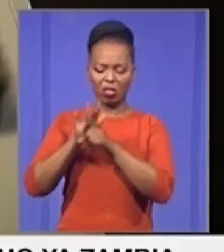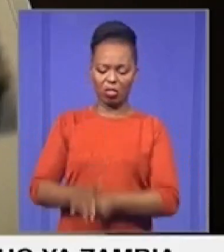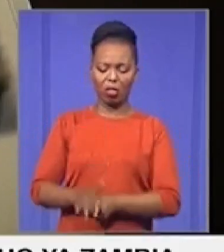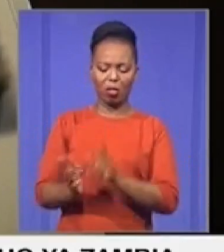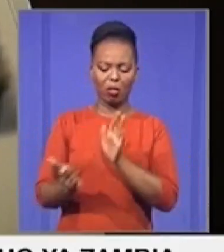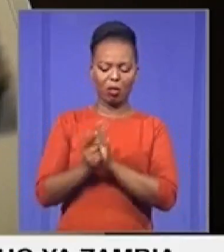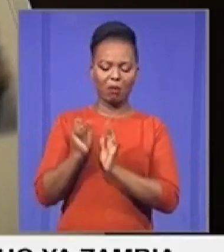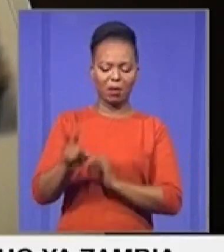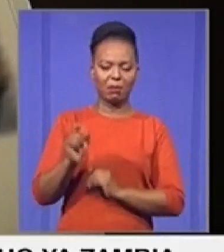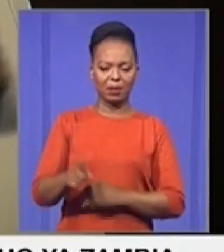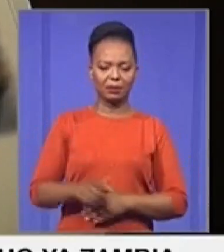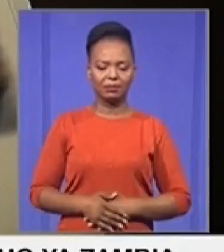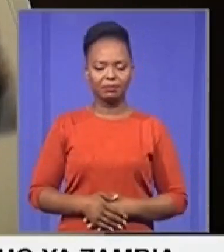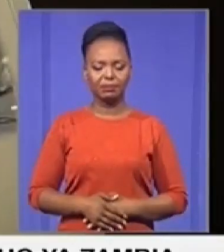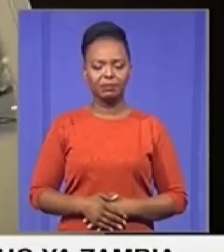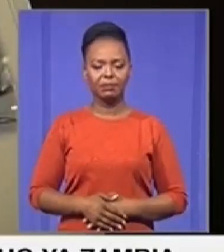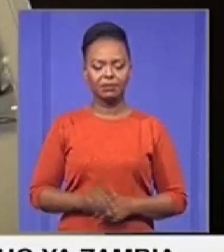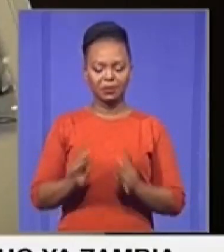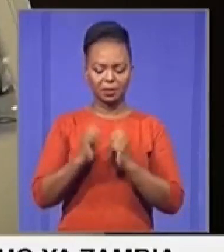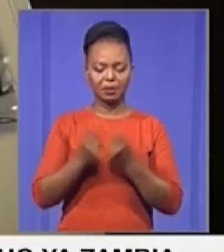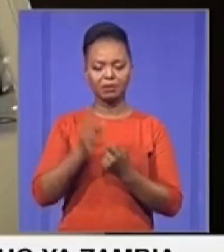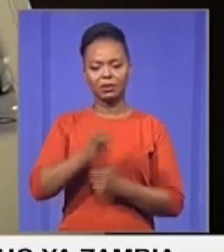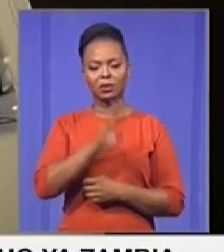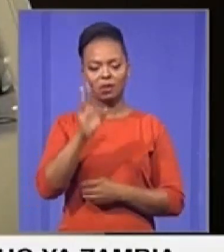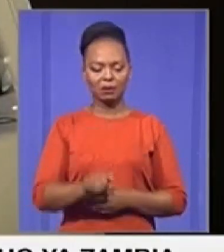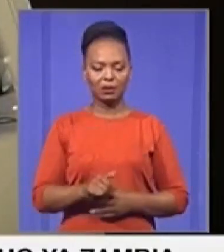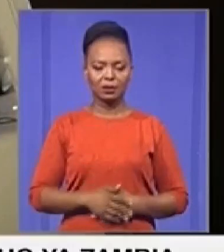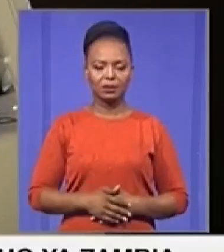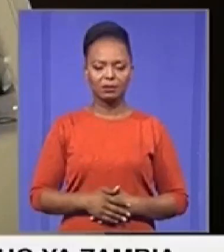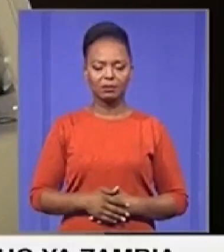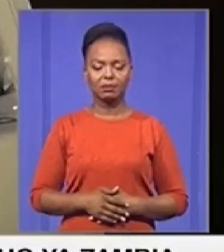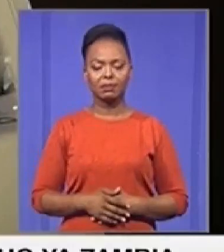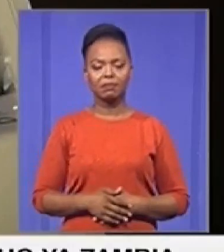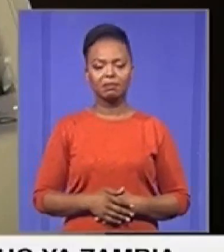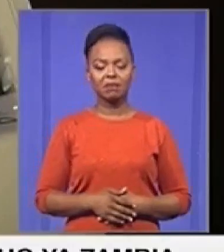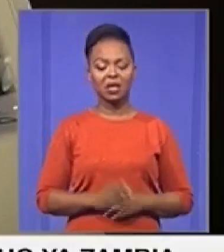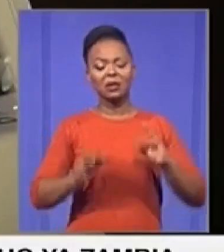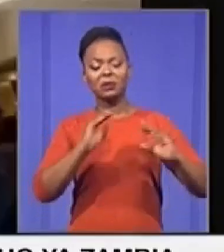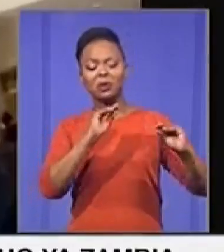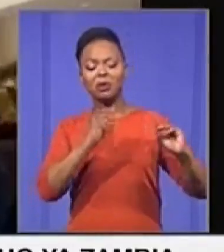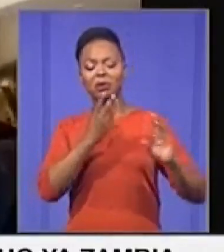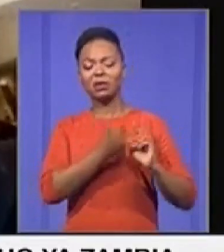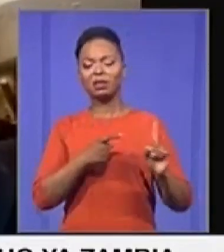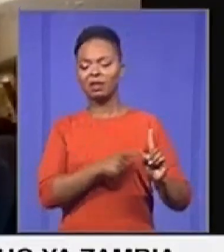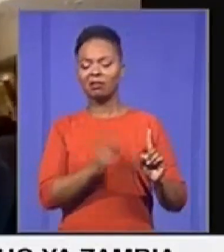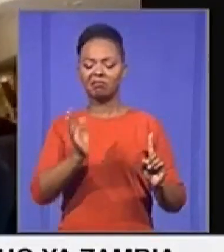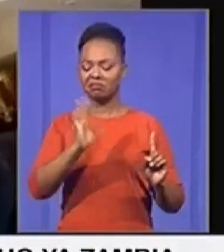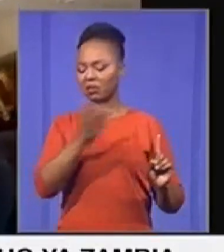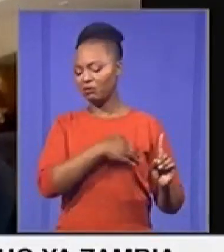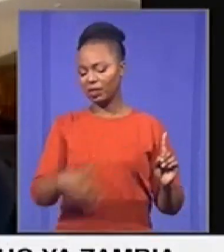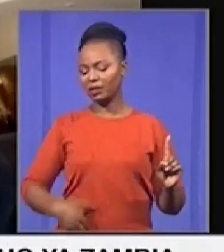maikemisetso e le ho jaeletsa batlete ba Afrika. We never even talked to him, but we just, as a president, we